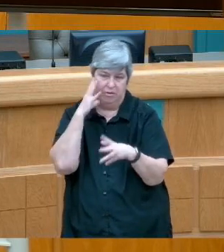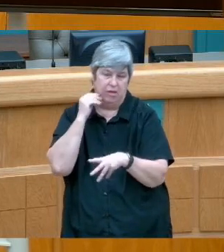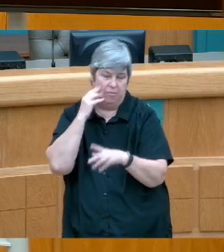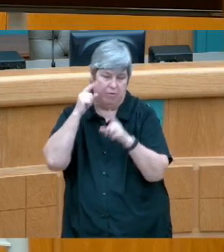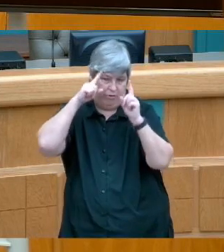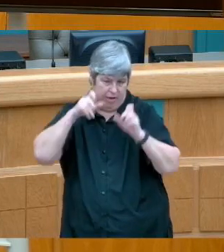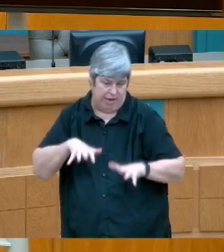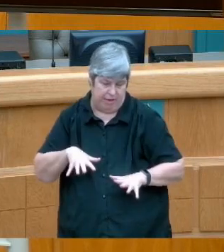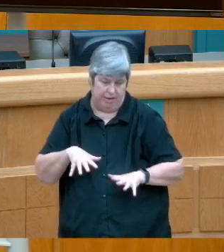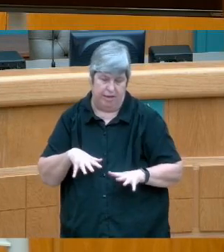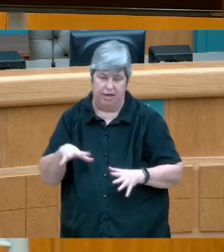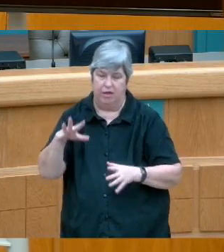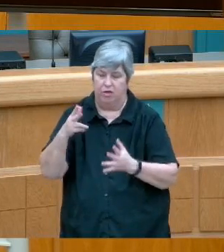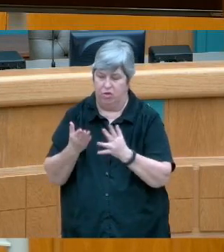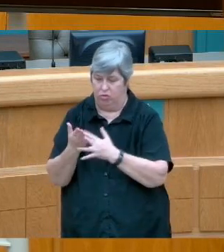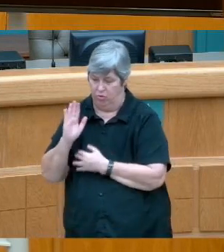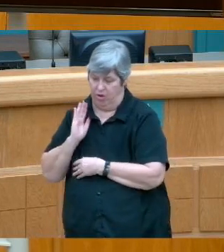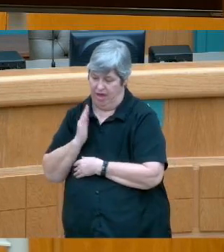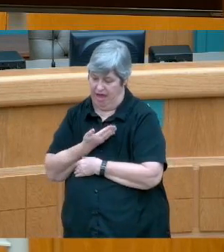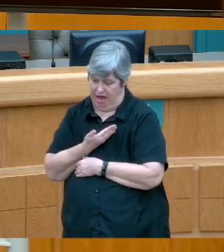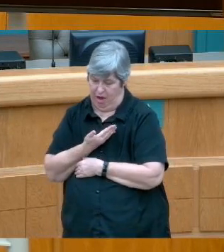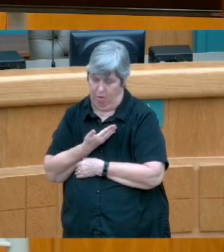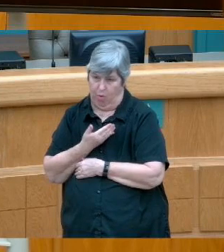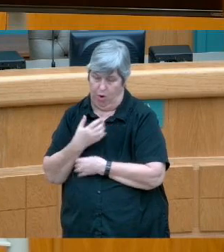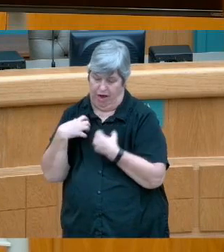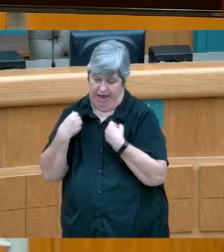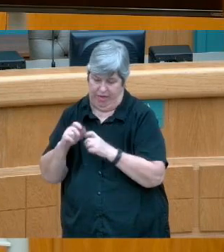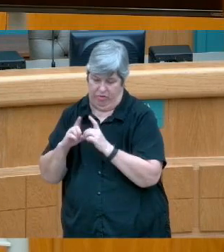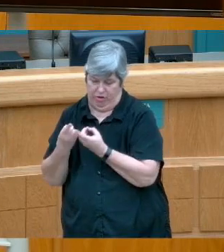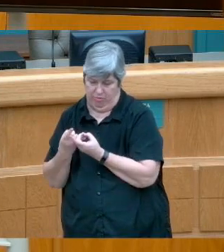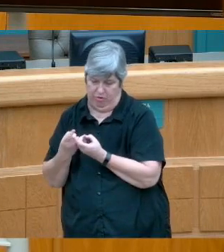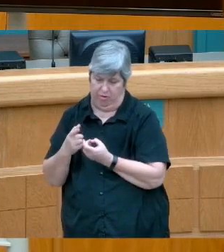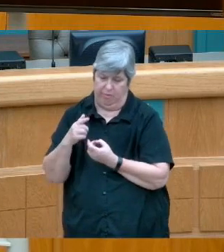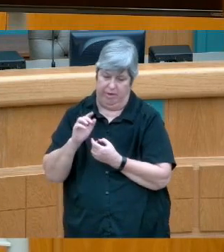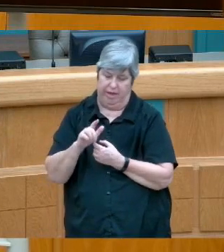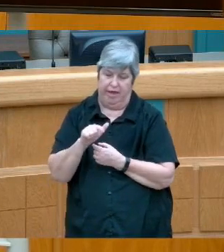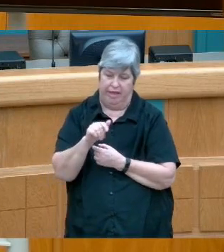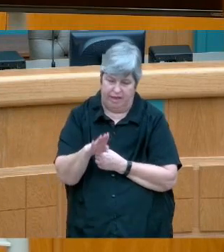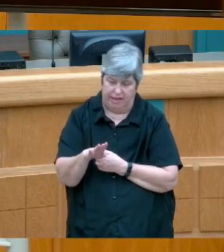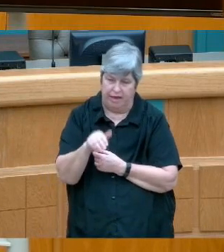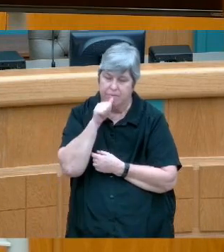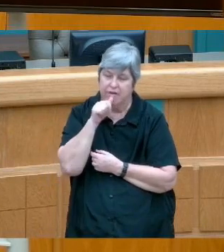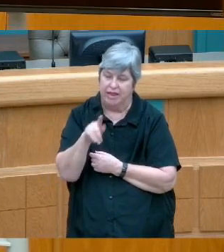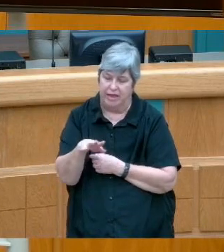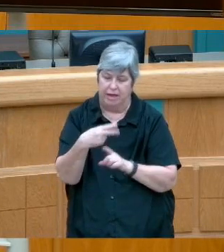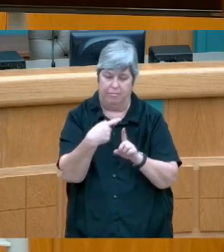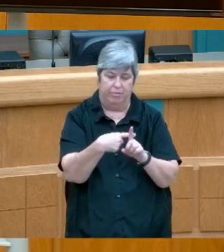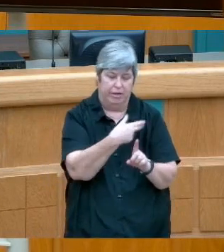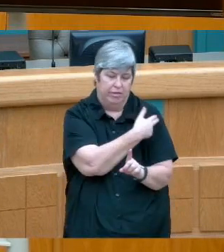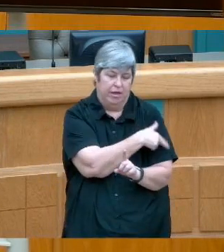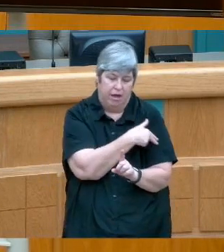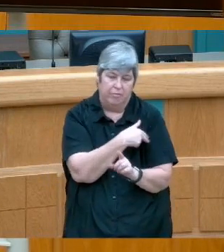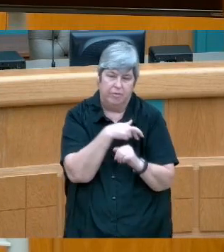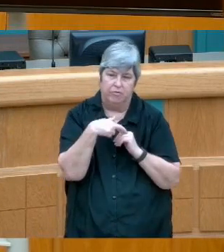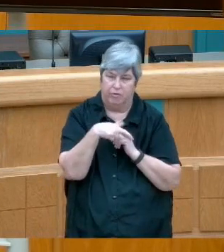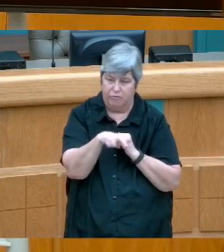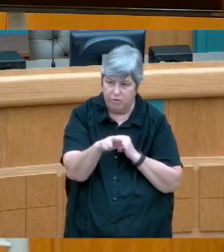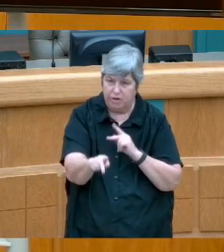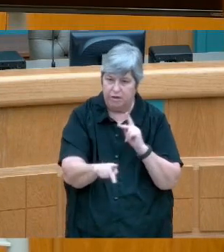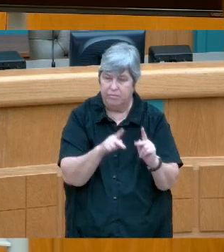That includes through our drive-through and then our labs, as well as the hospitals referring